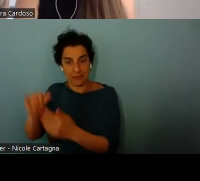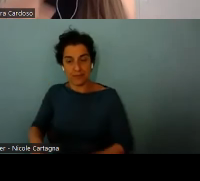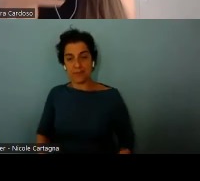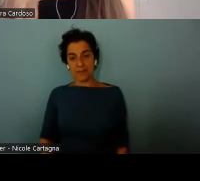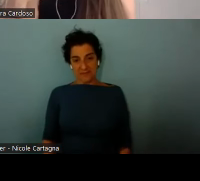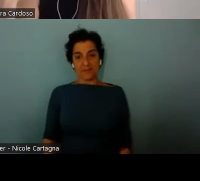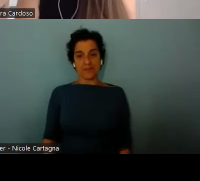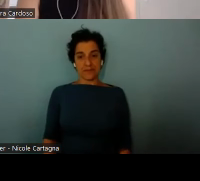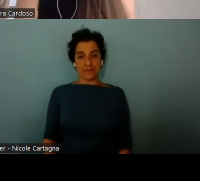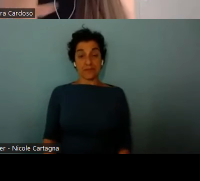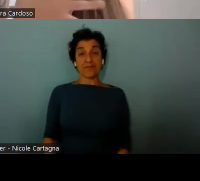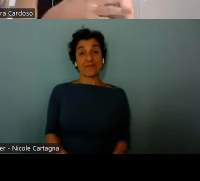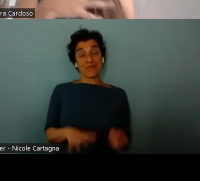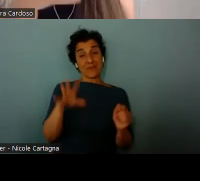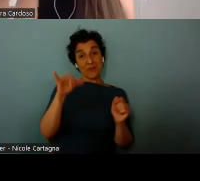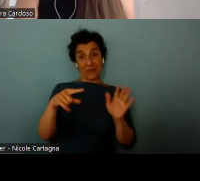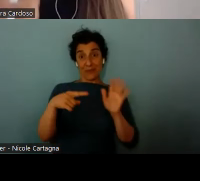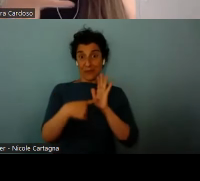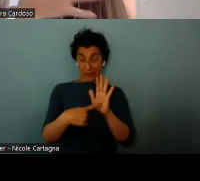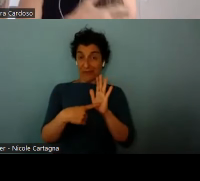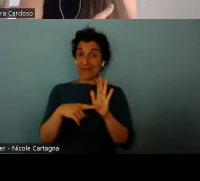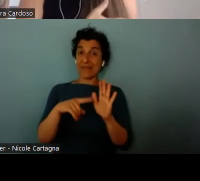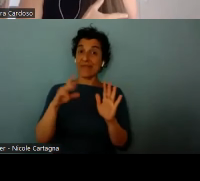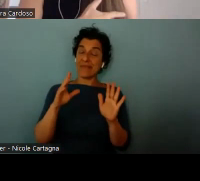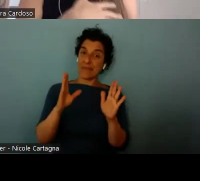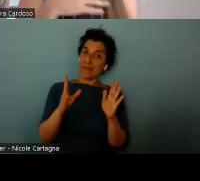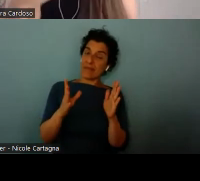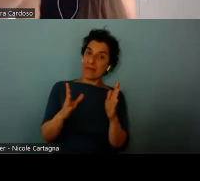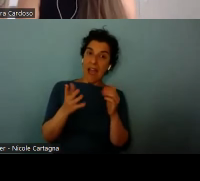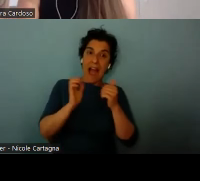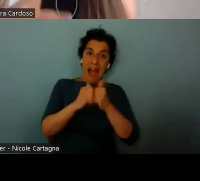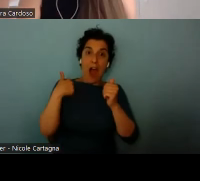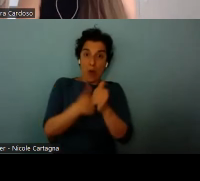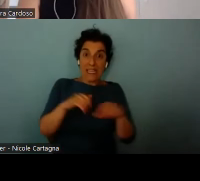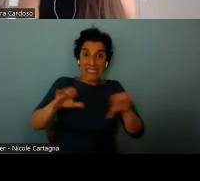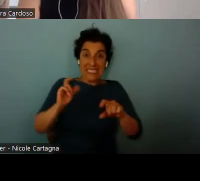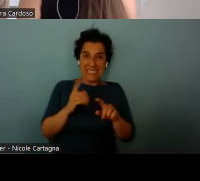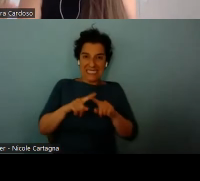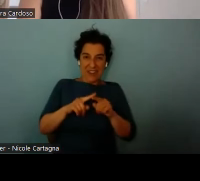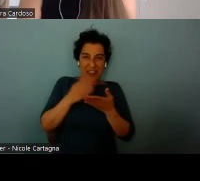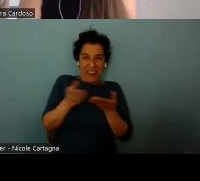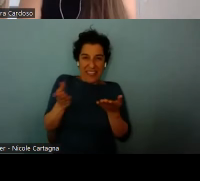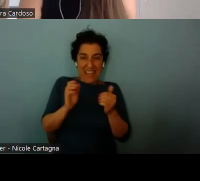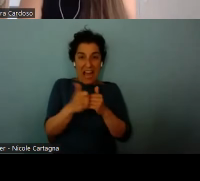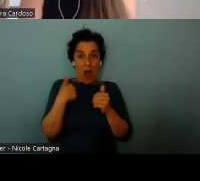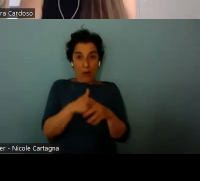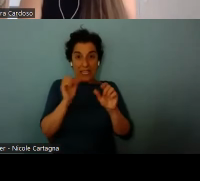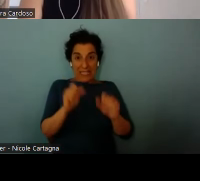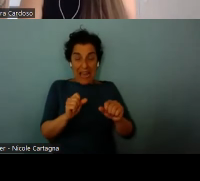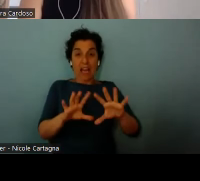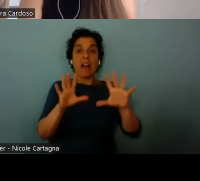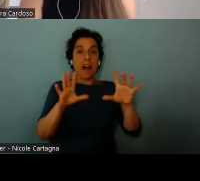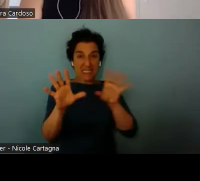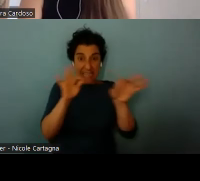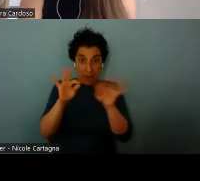again, I think that illustrates the importance of the way we did things and the way we were able to put a sample together that